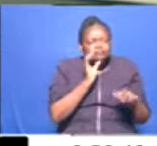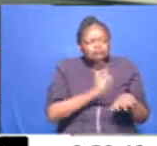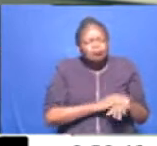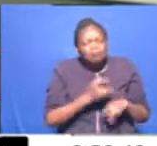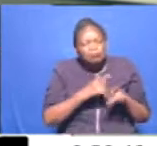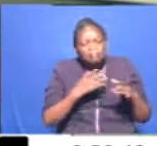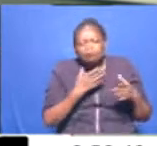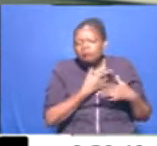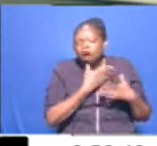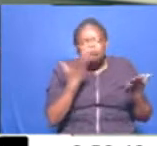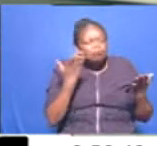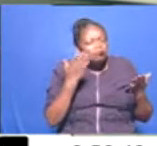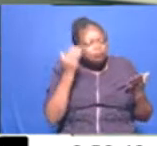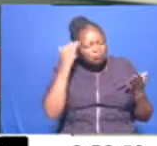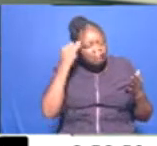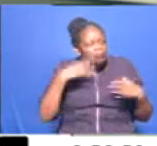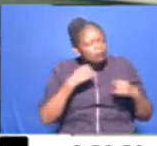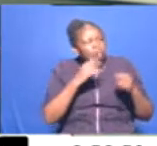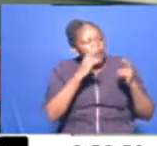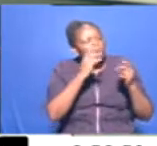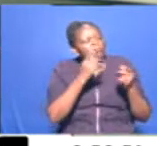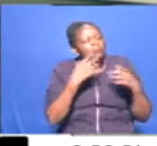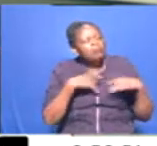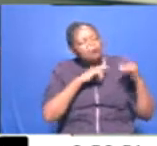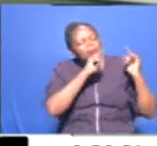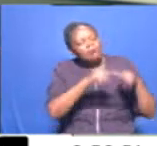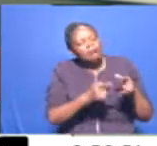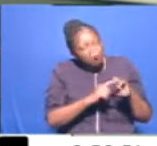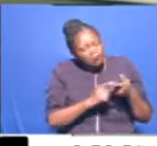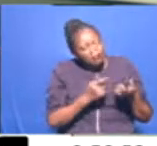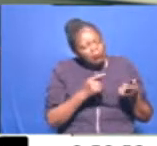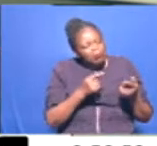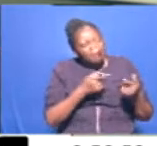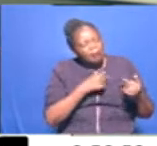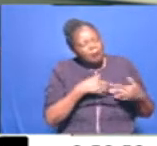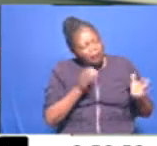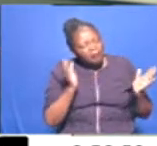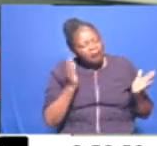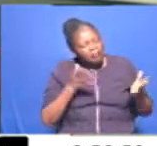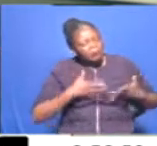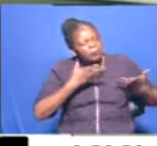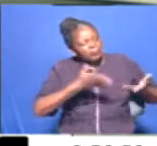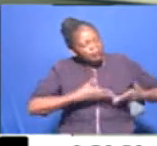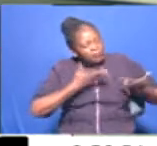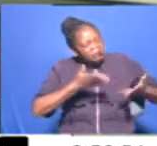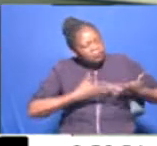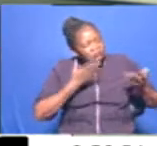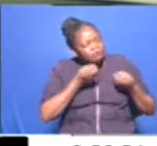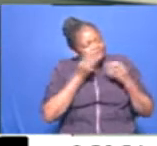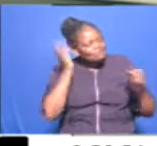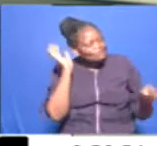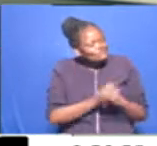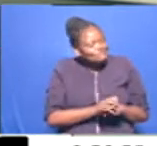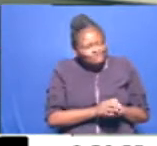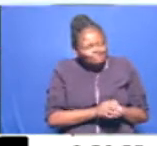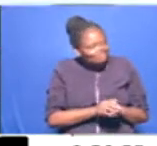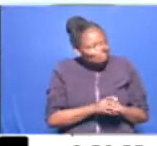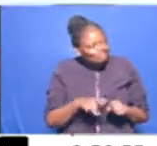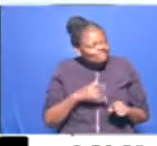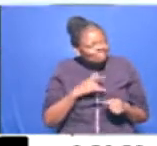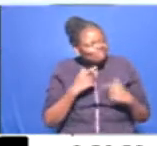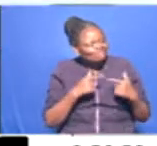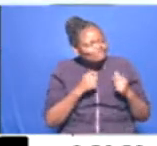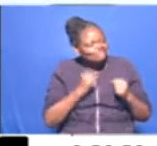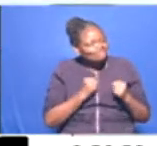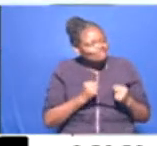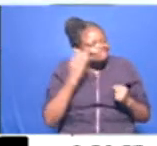sort of mental health issue. So somebody comes to you and opens up and pours out their heart, and the information is just too much to process. Mm-hmm. You don't even know what to